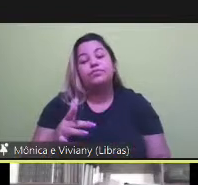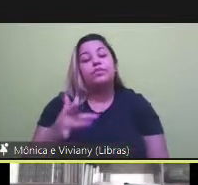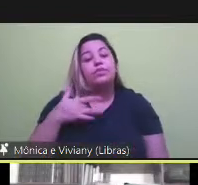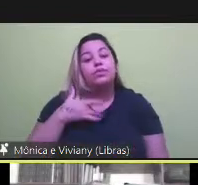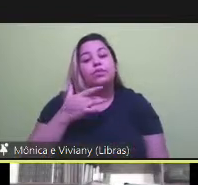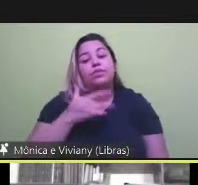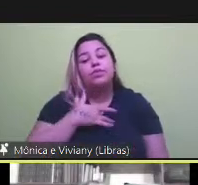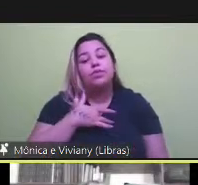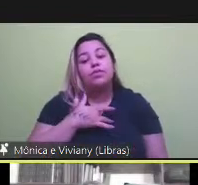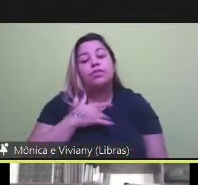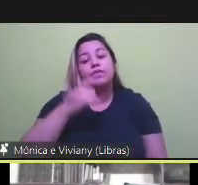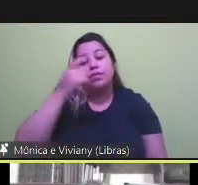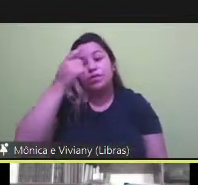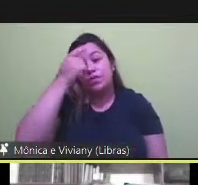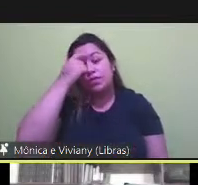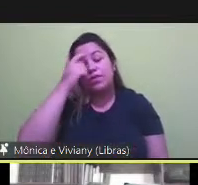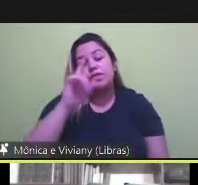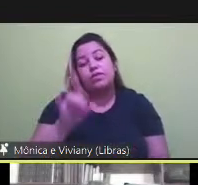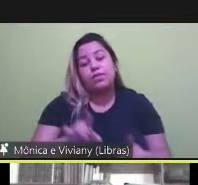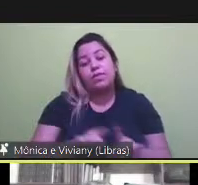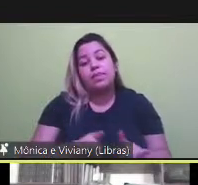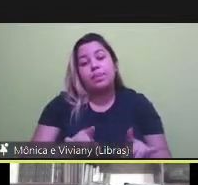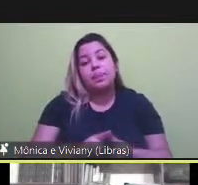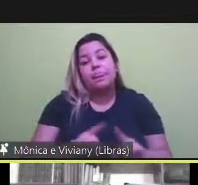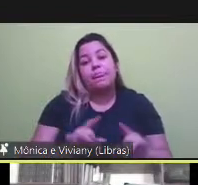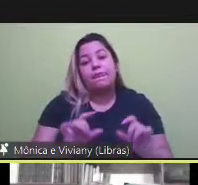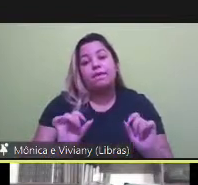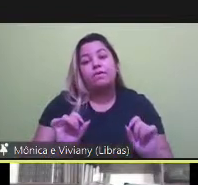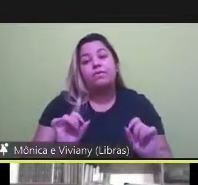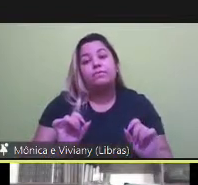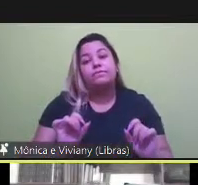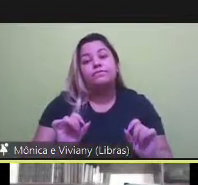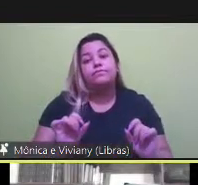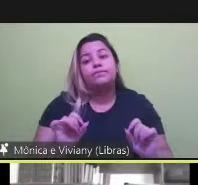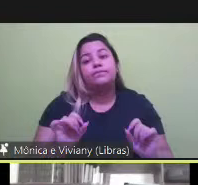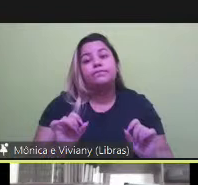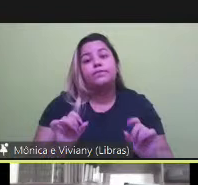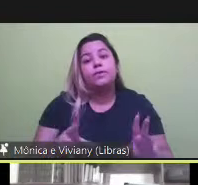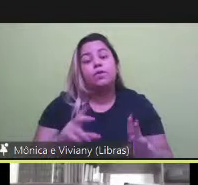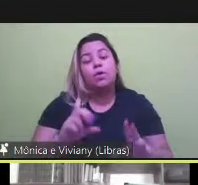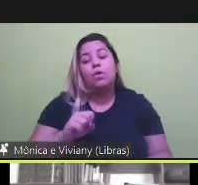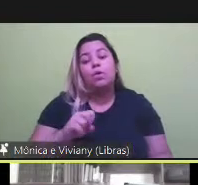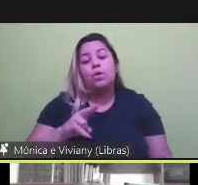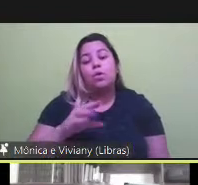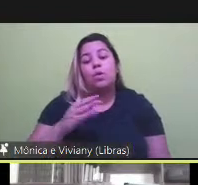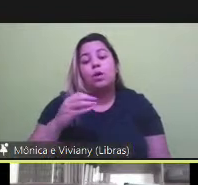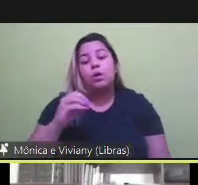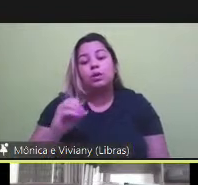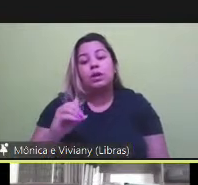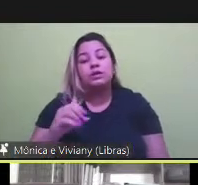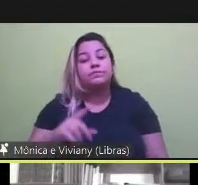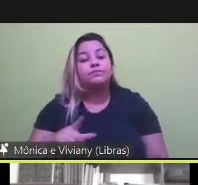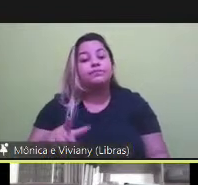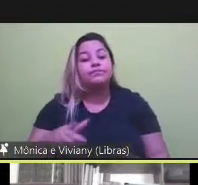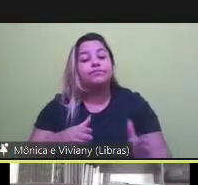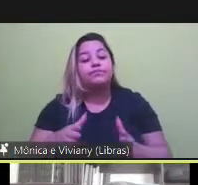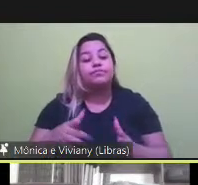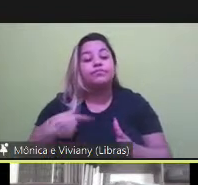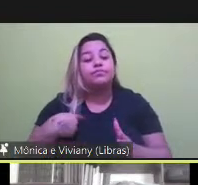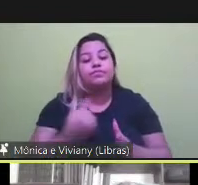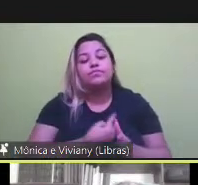problems. And one of the factors that were successful was that we started using the language